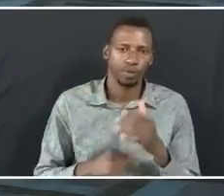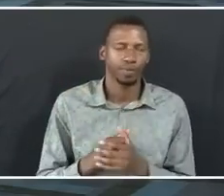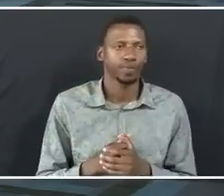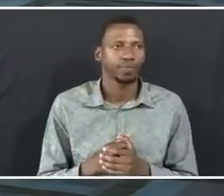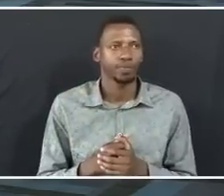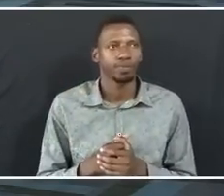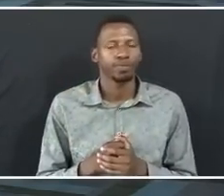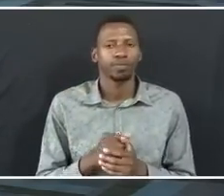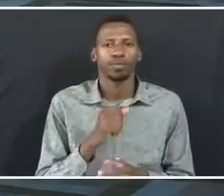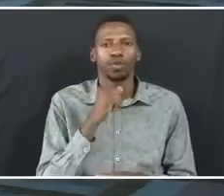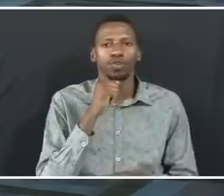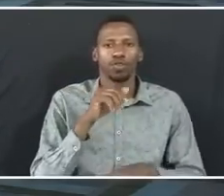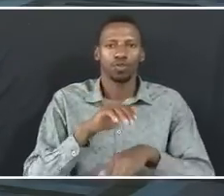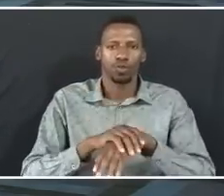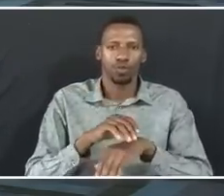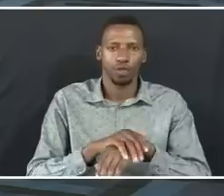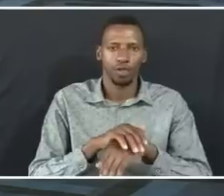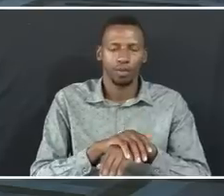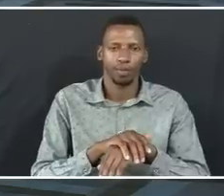"It is not good